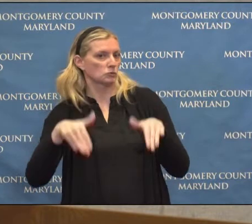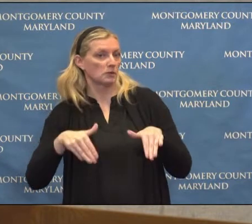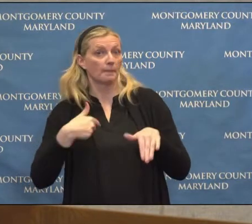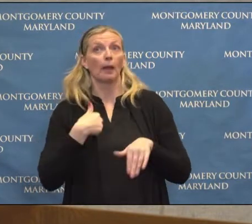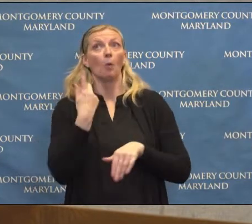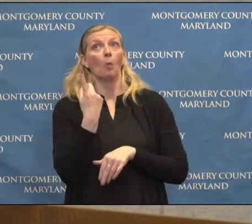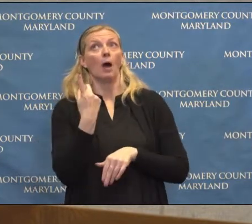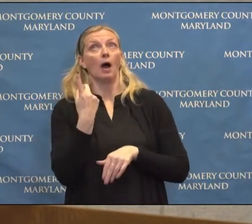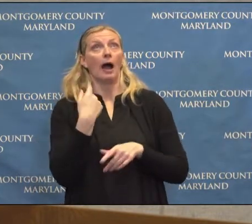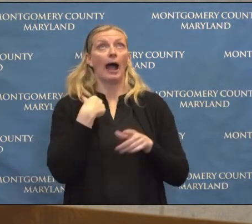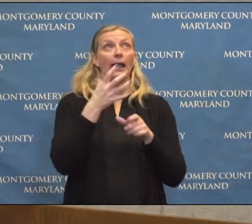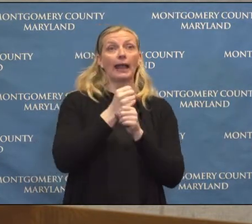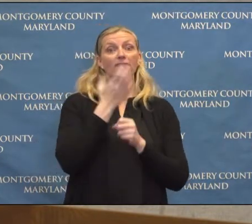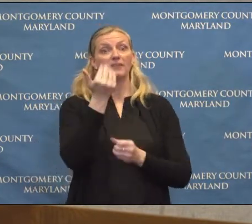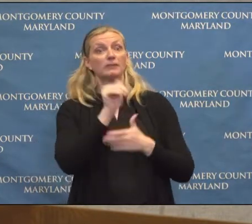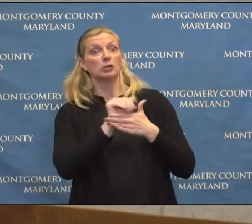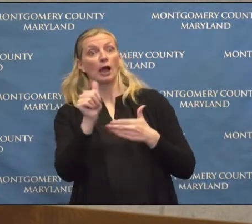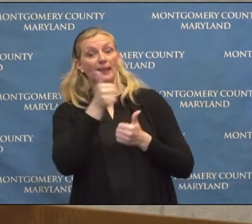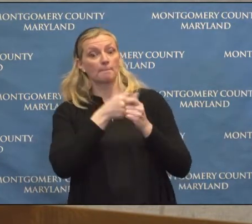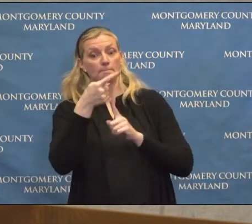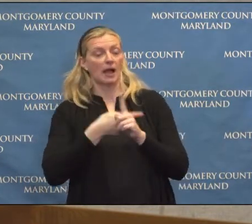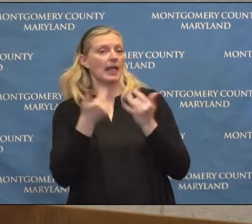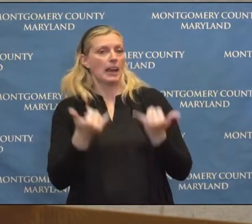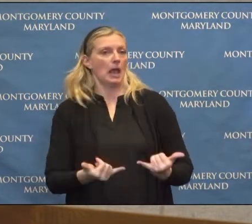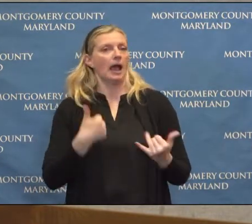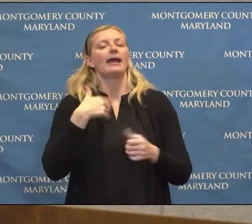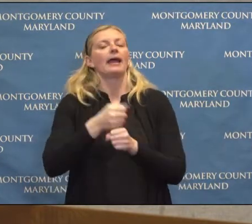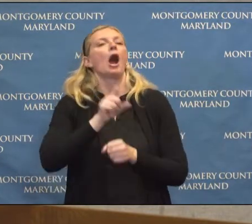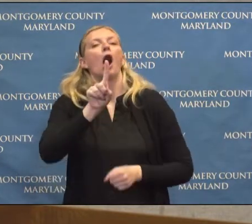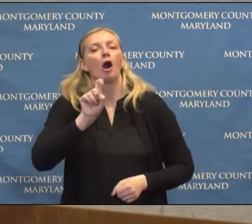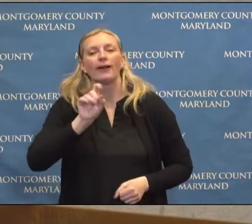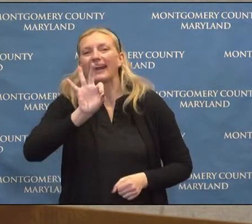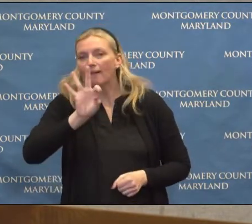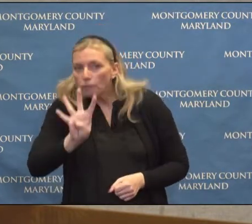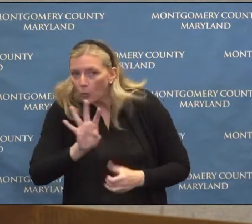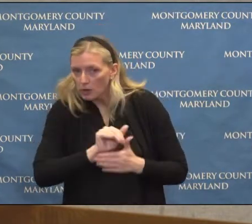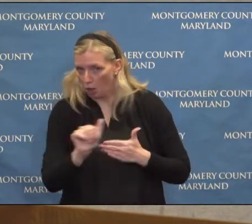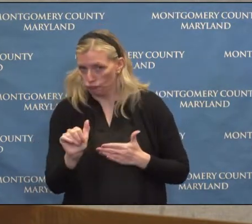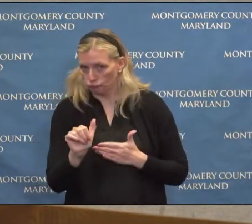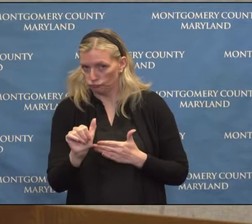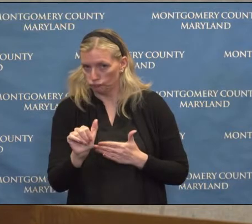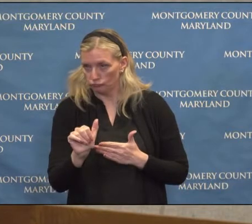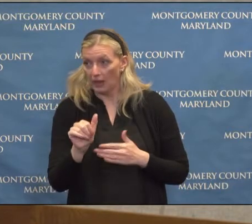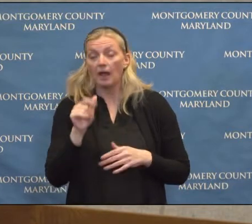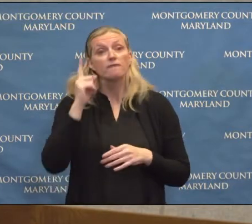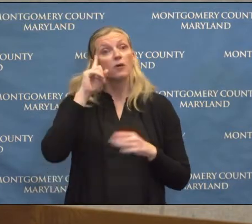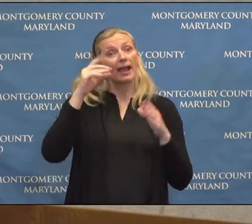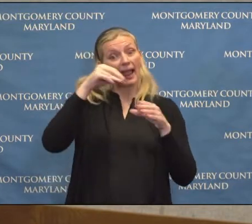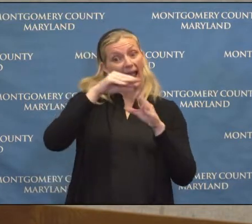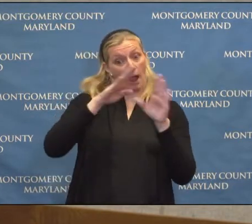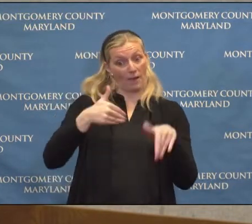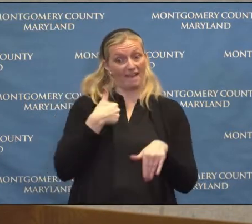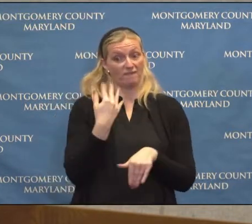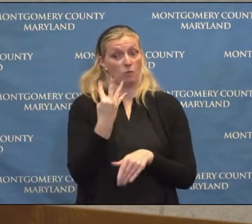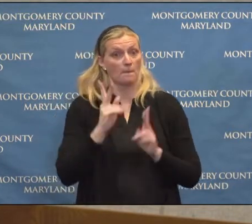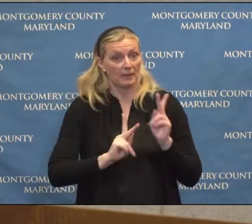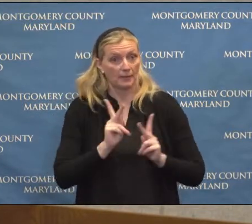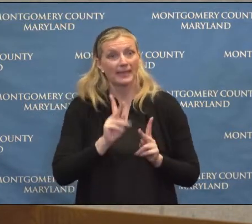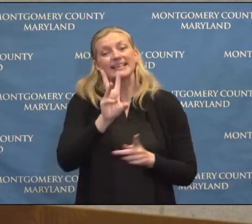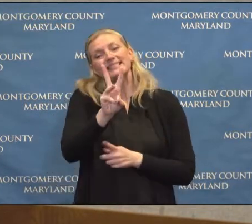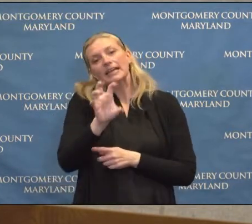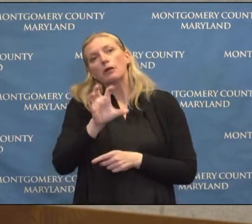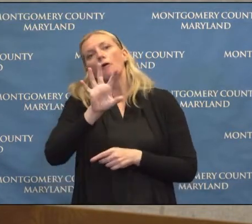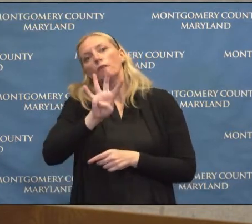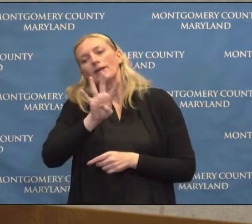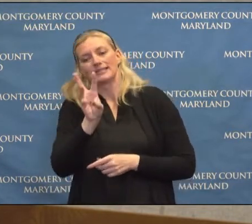who is receiving $15 a month can now receive $194 a month. For a household with four people, that's $646